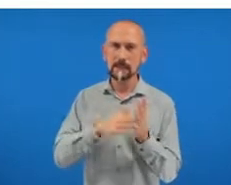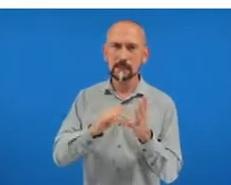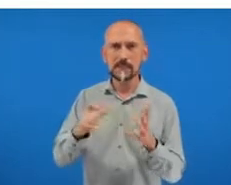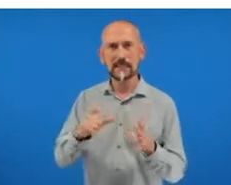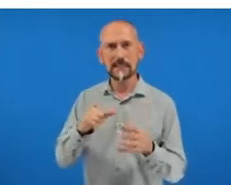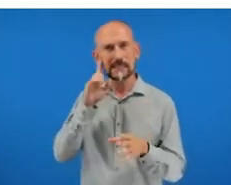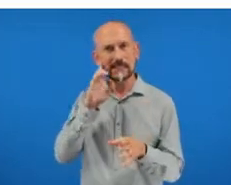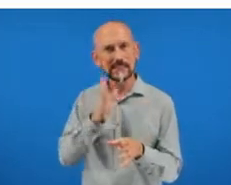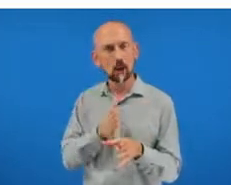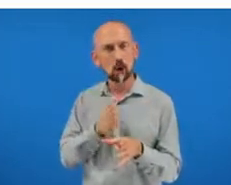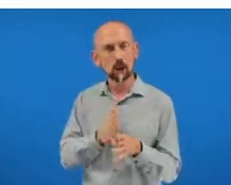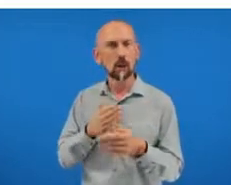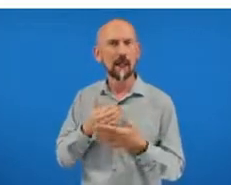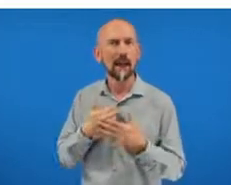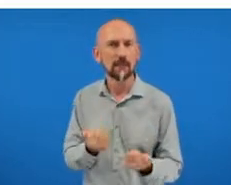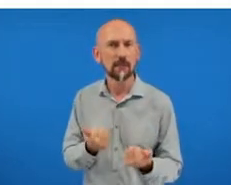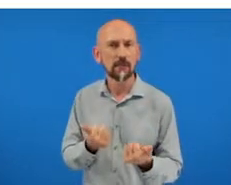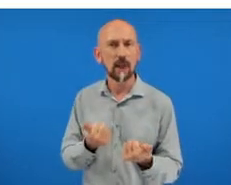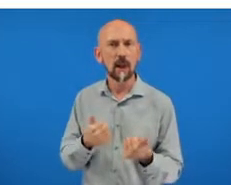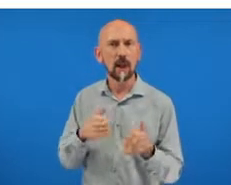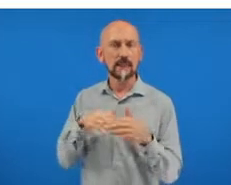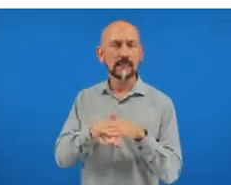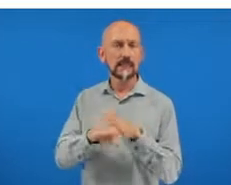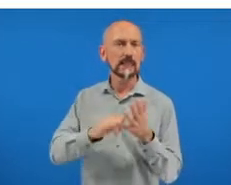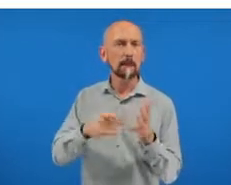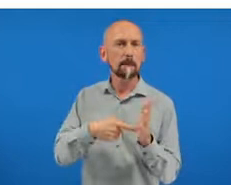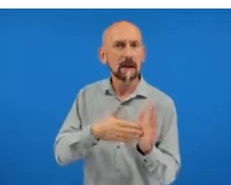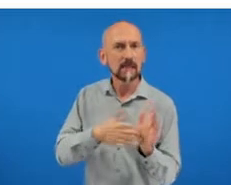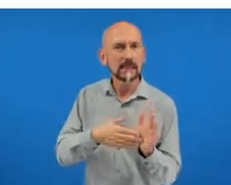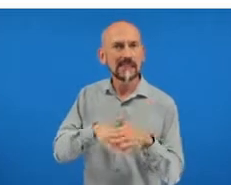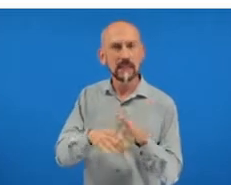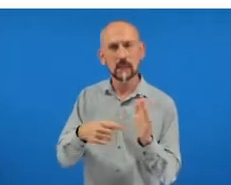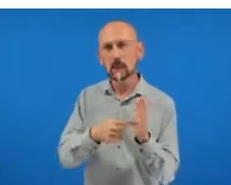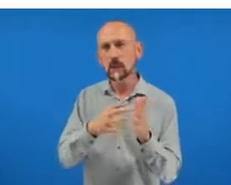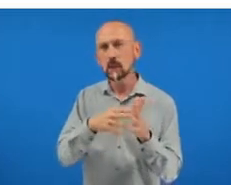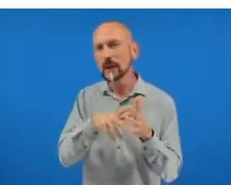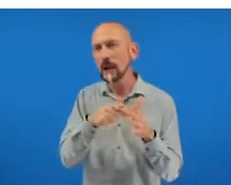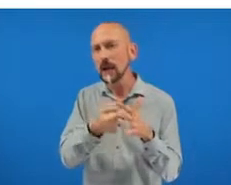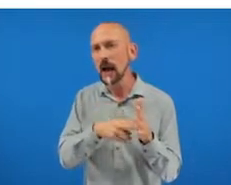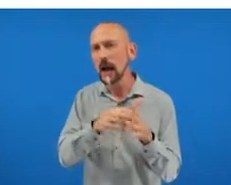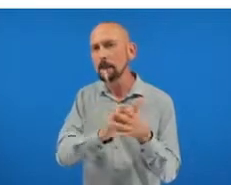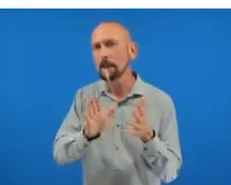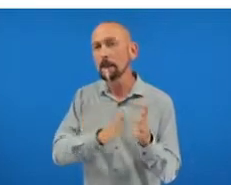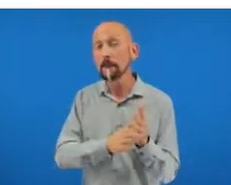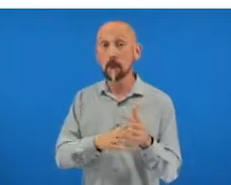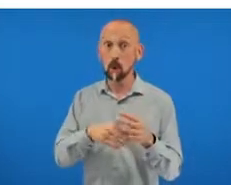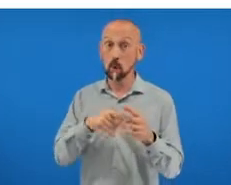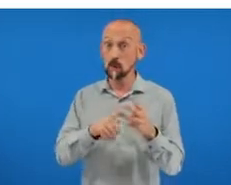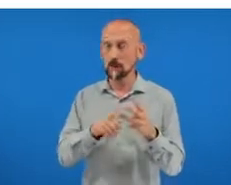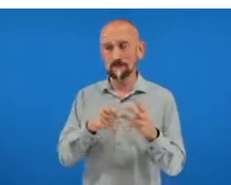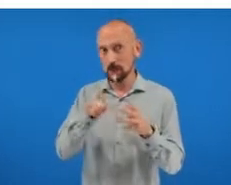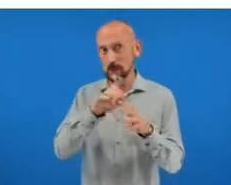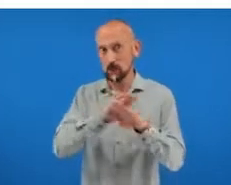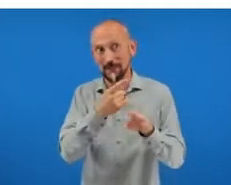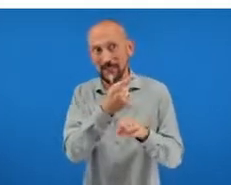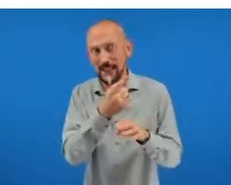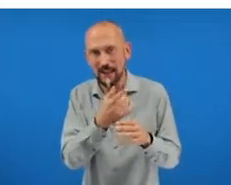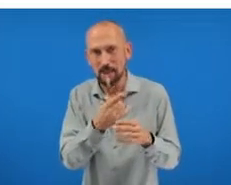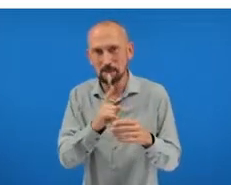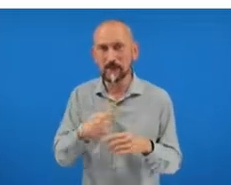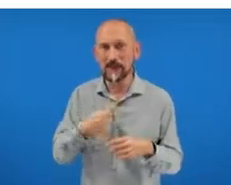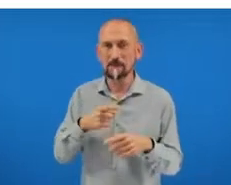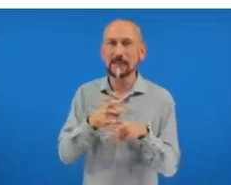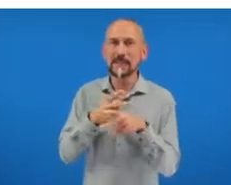St Mary's University in Twickenham. It's not on this slide, but I'm also a clinical supervisor